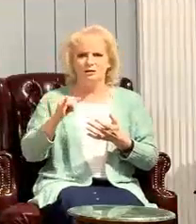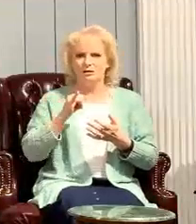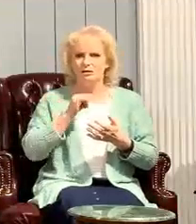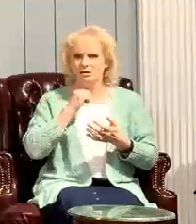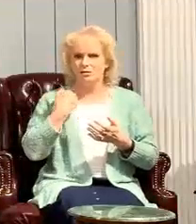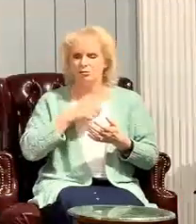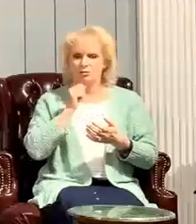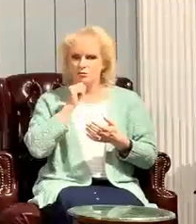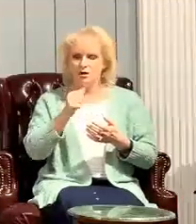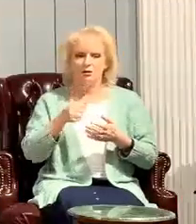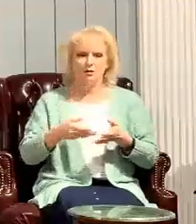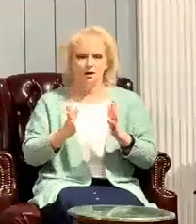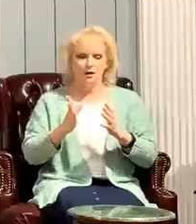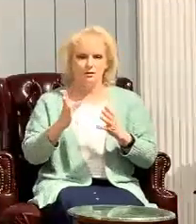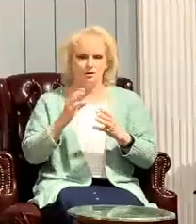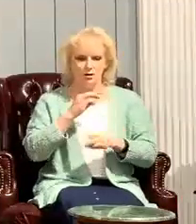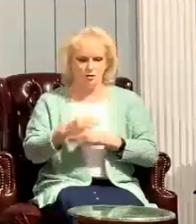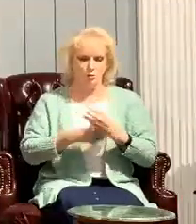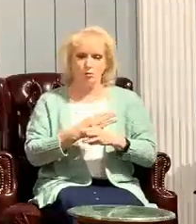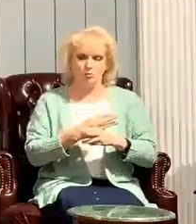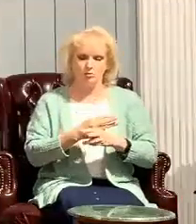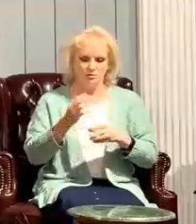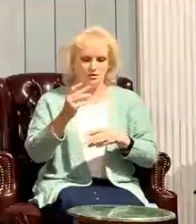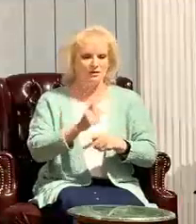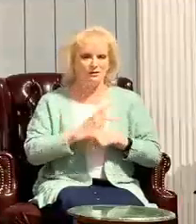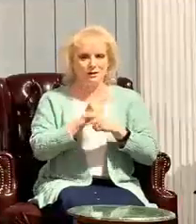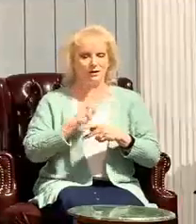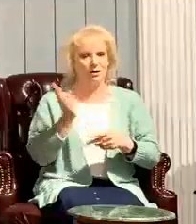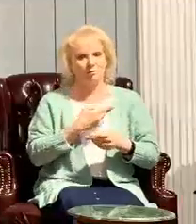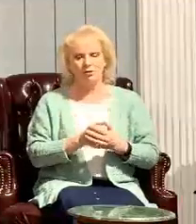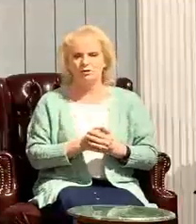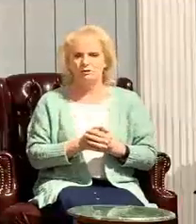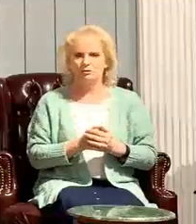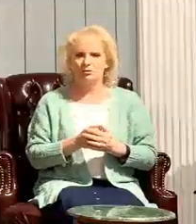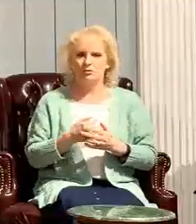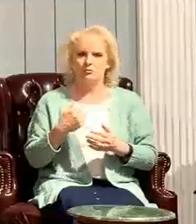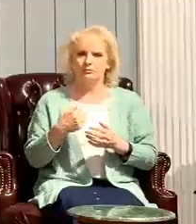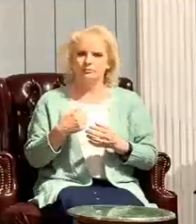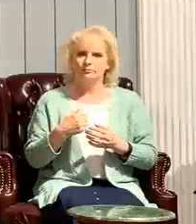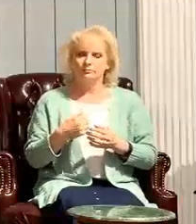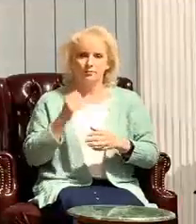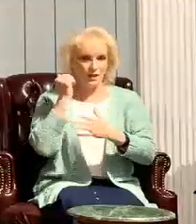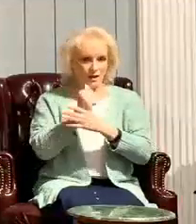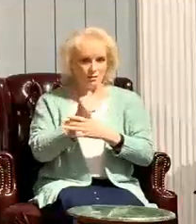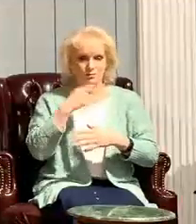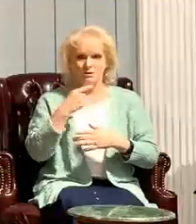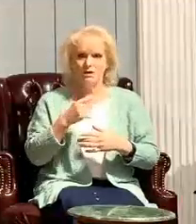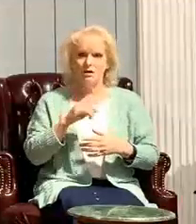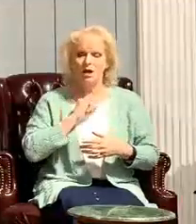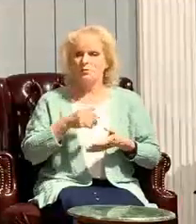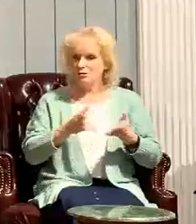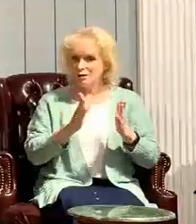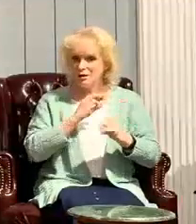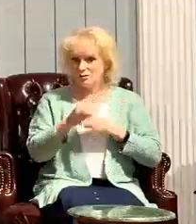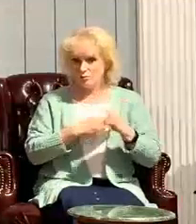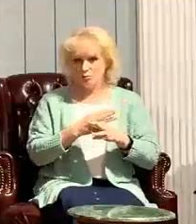we're not going to let the world take care of just how things have changed over the course of time. And, you know, Abraham said, I'm not going to let